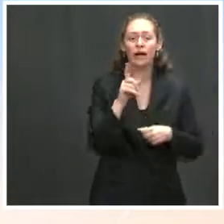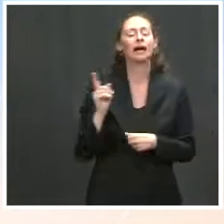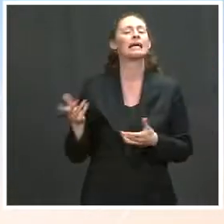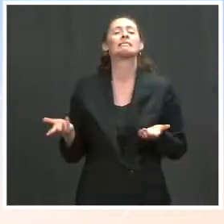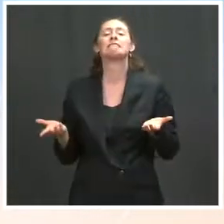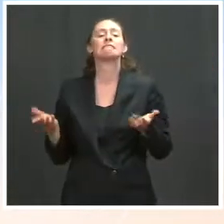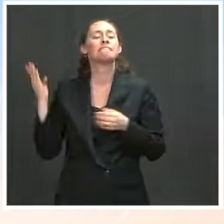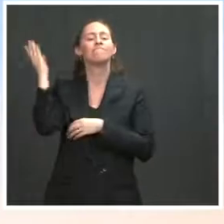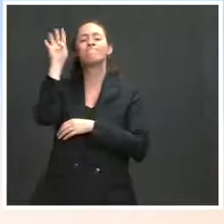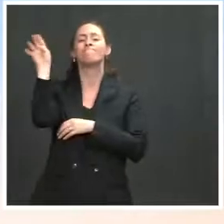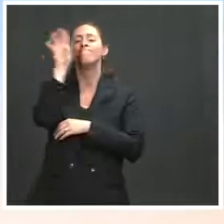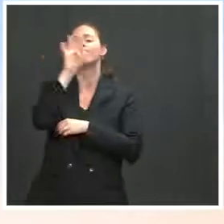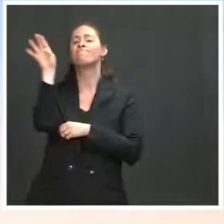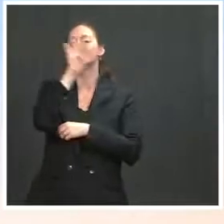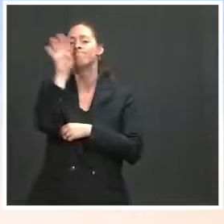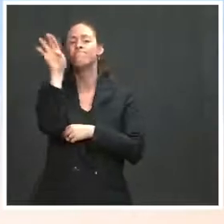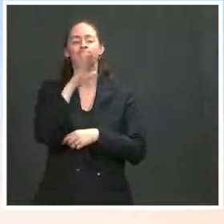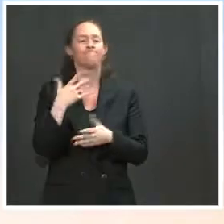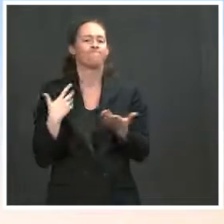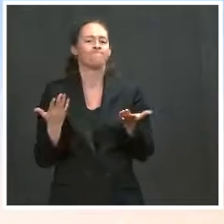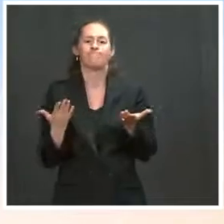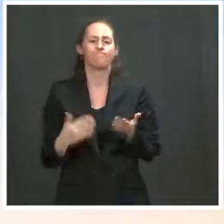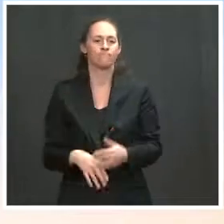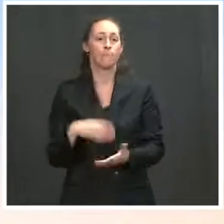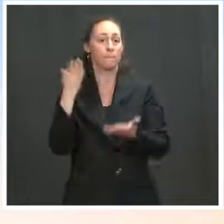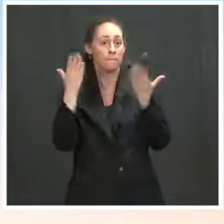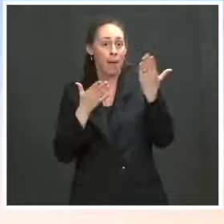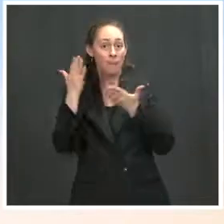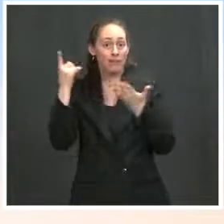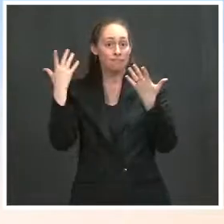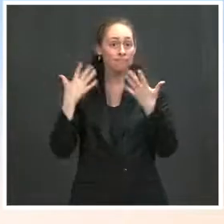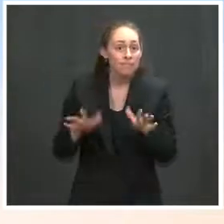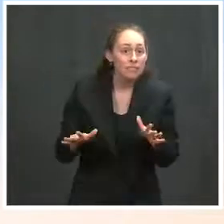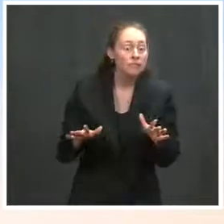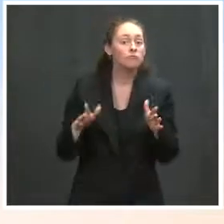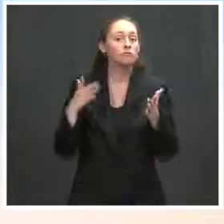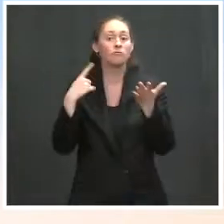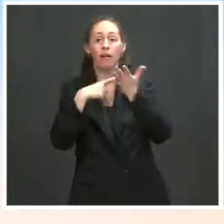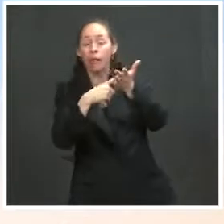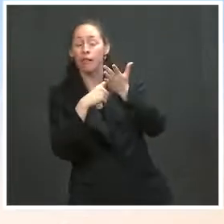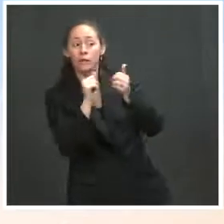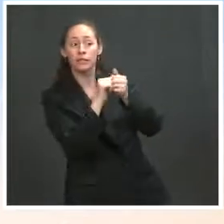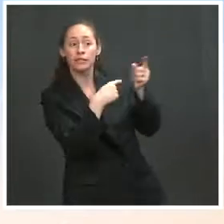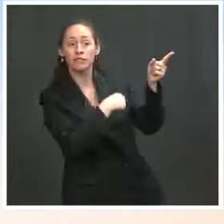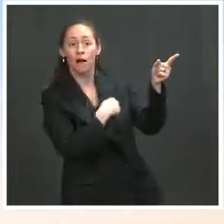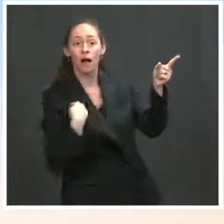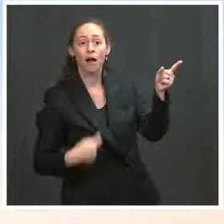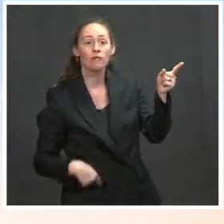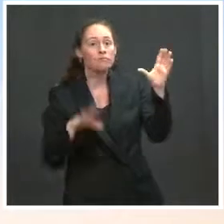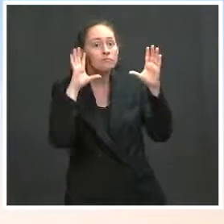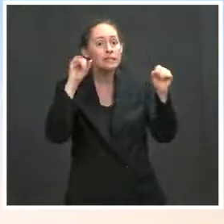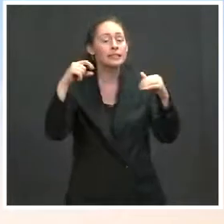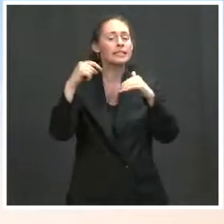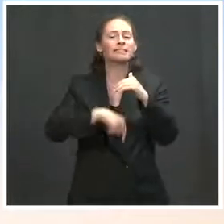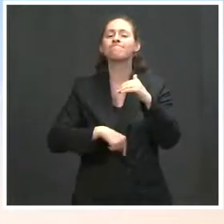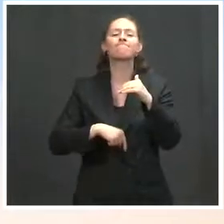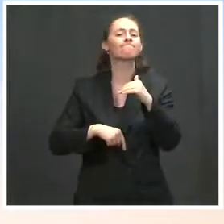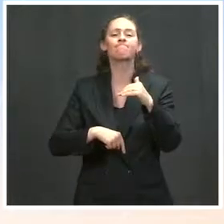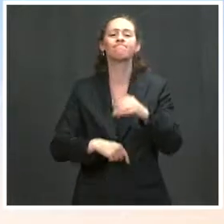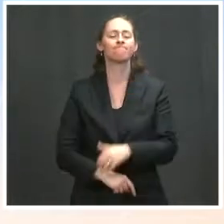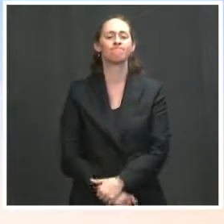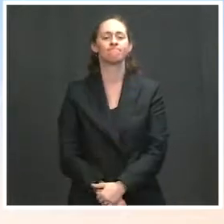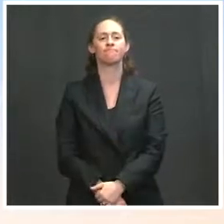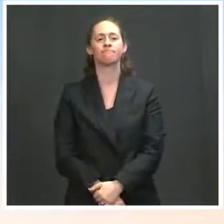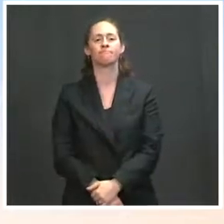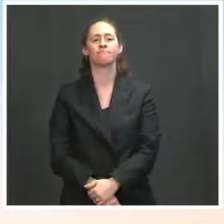that the president may have had with President Xi. All I can say today is that we're going to do this 90-day review, and this